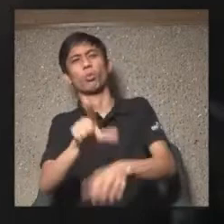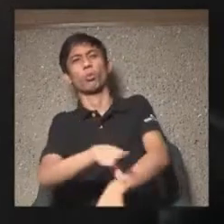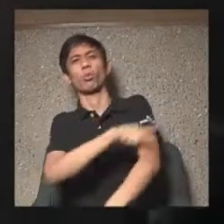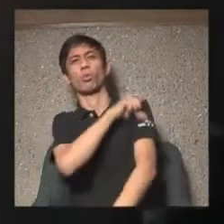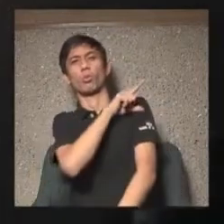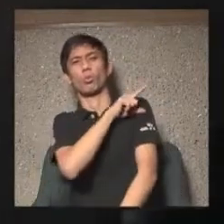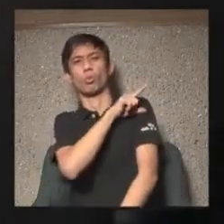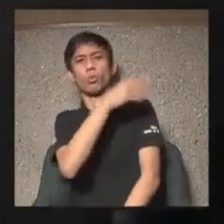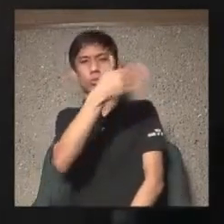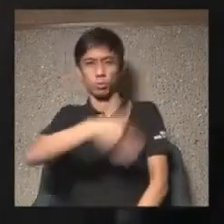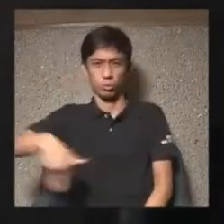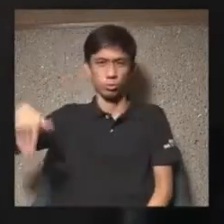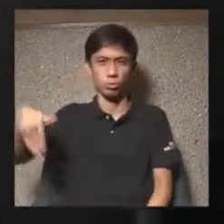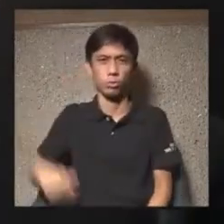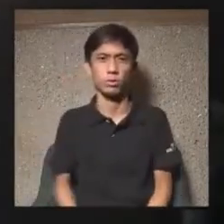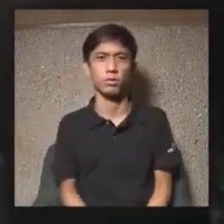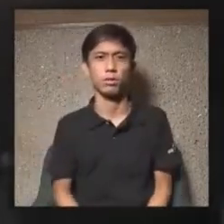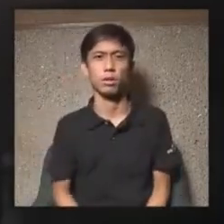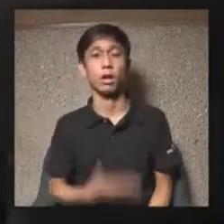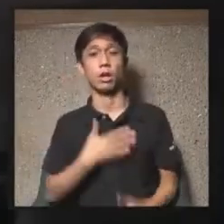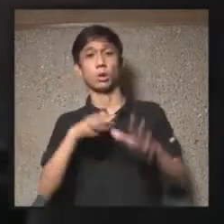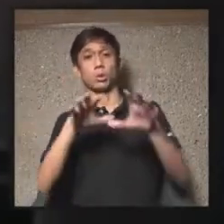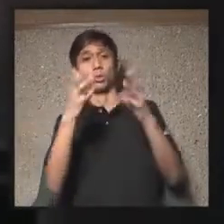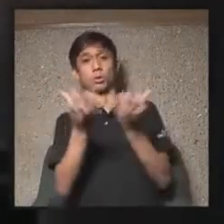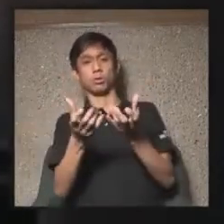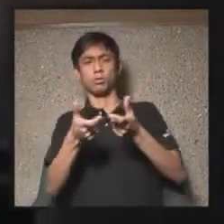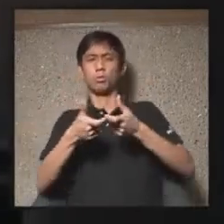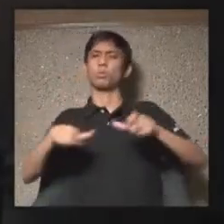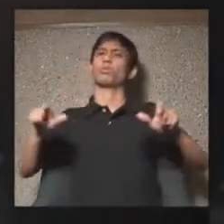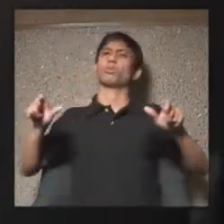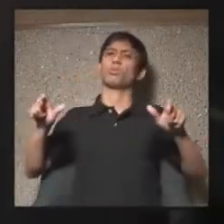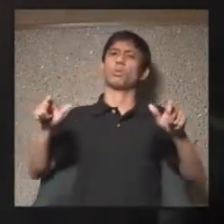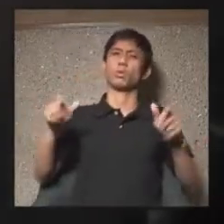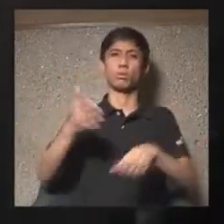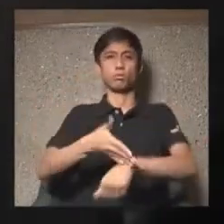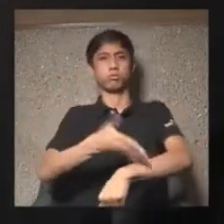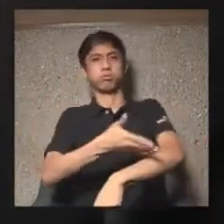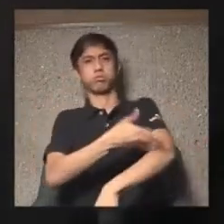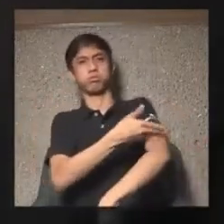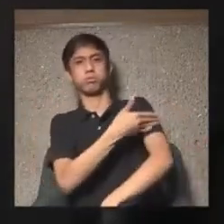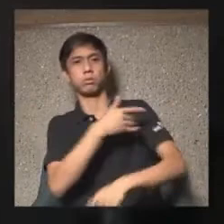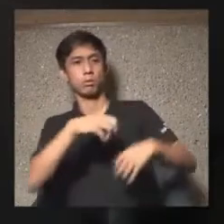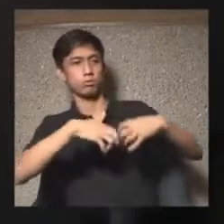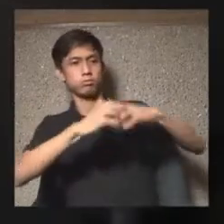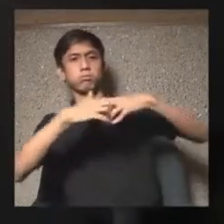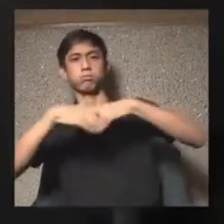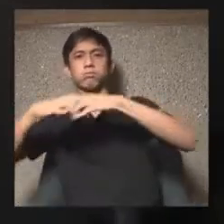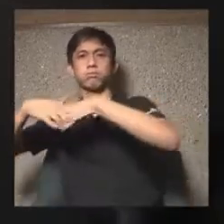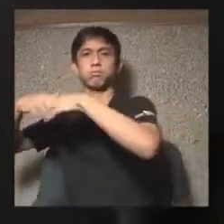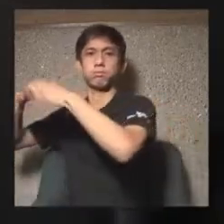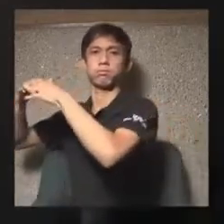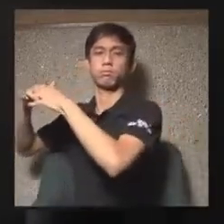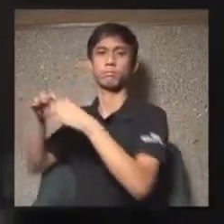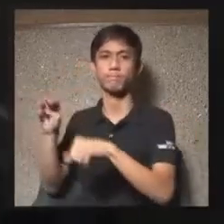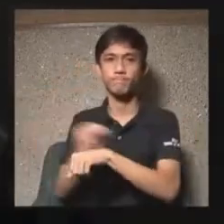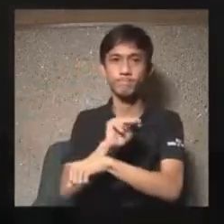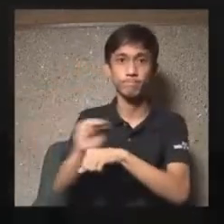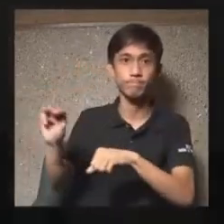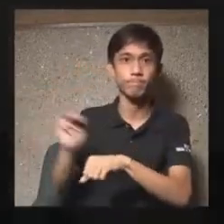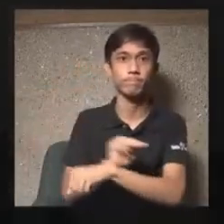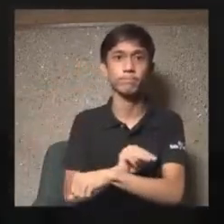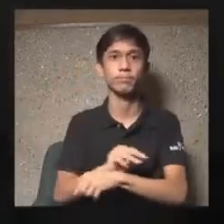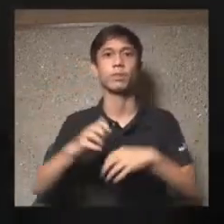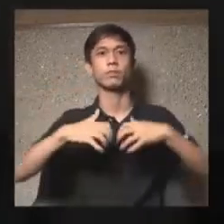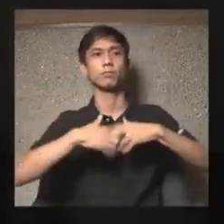did so many things together with my friends. We built ministries together. We built two giant ministries, our